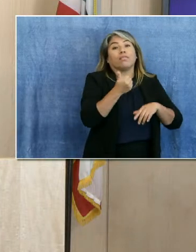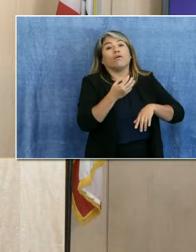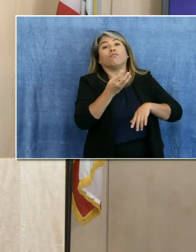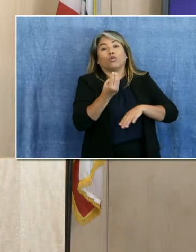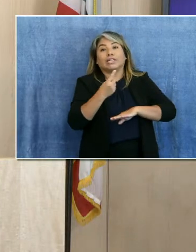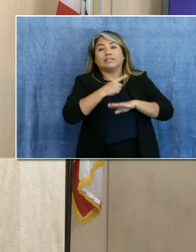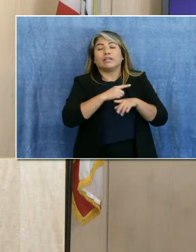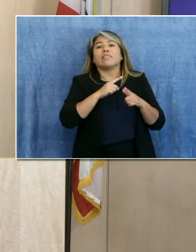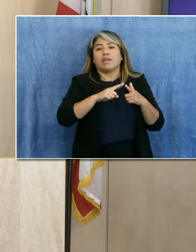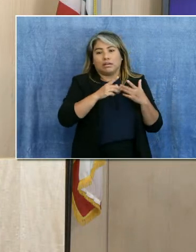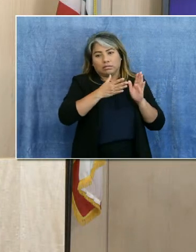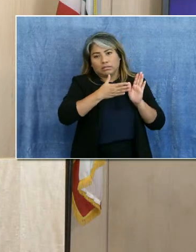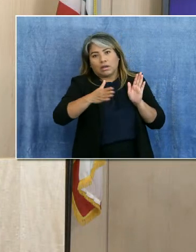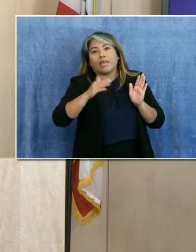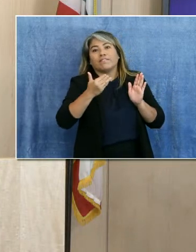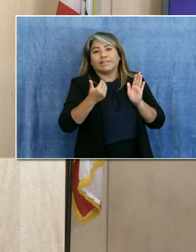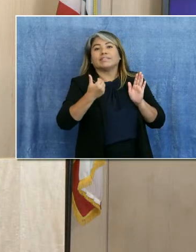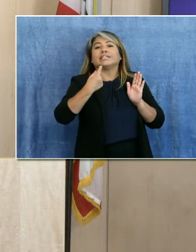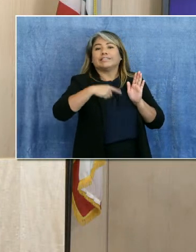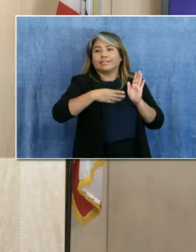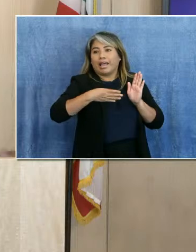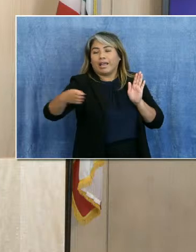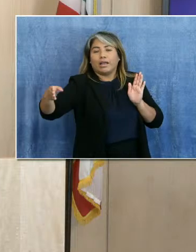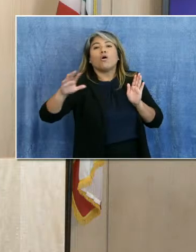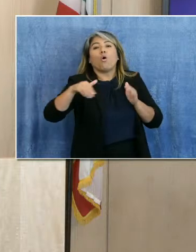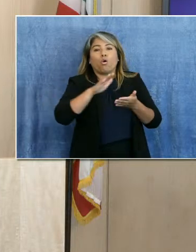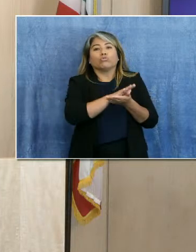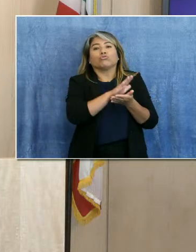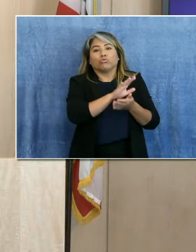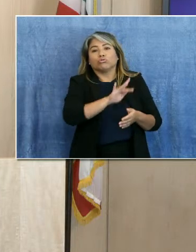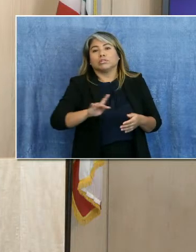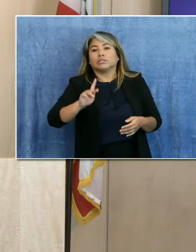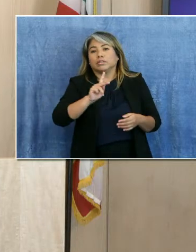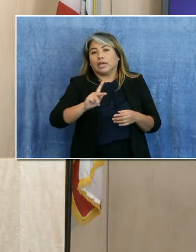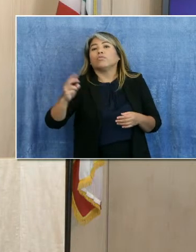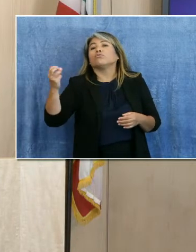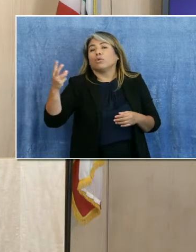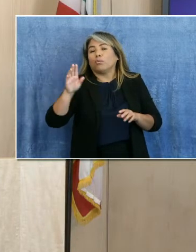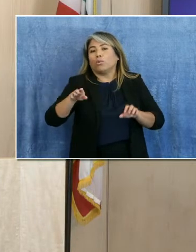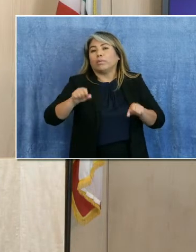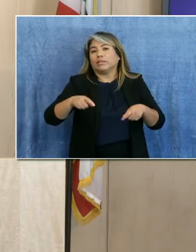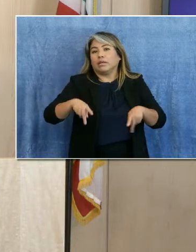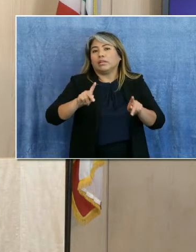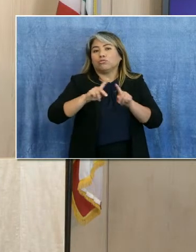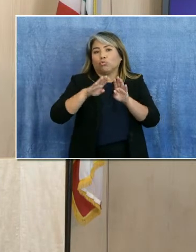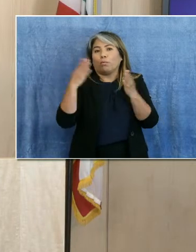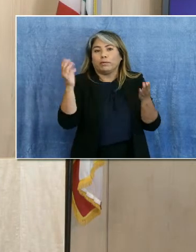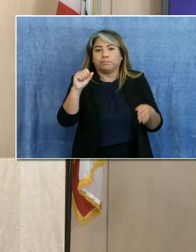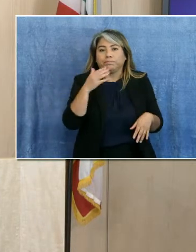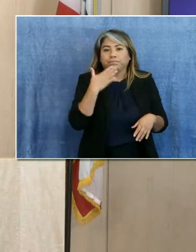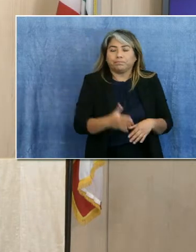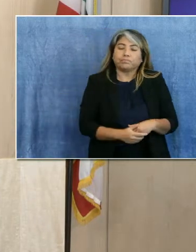schools K through 12 would be allowed to open. Thank you.